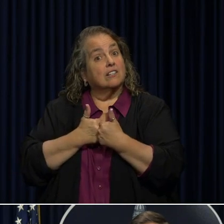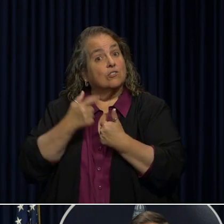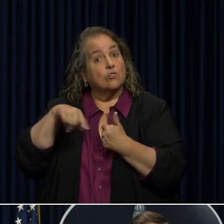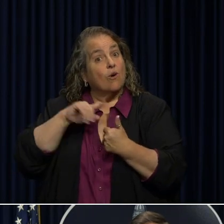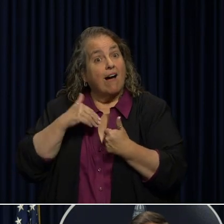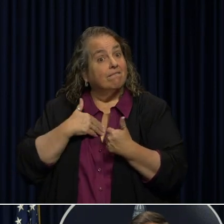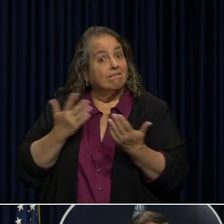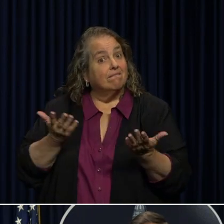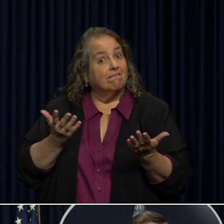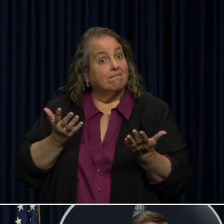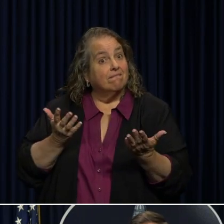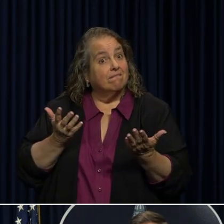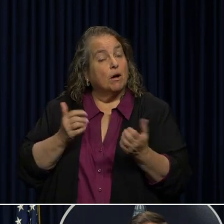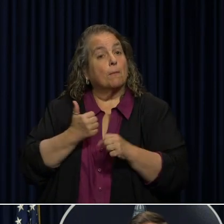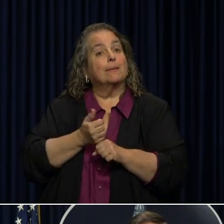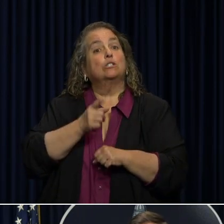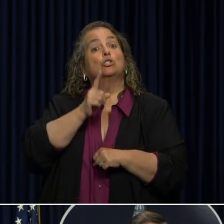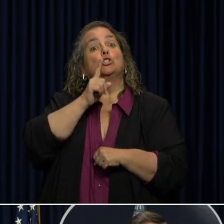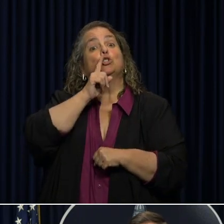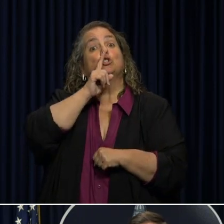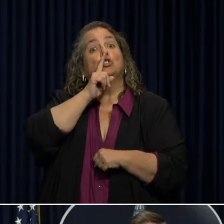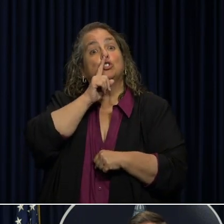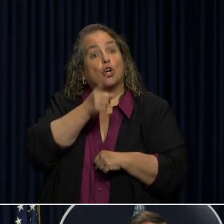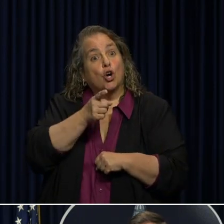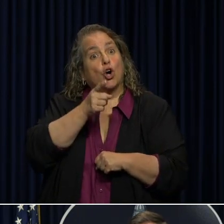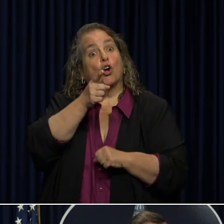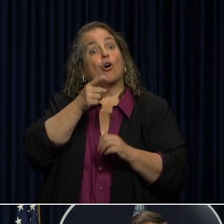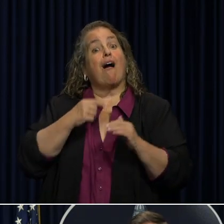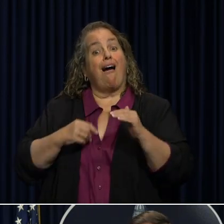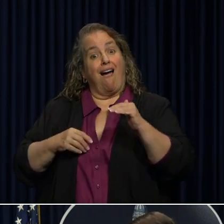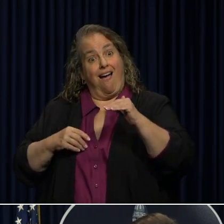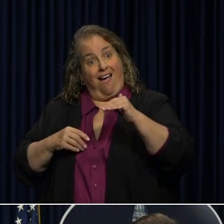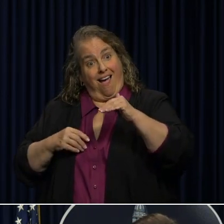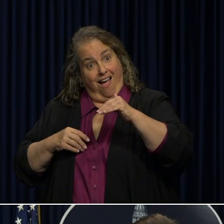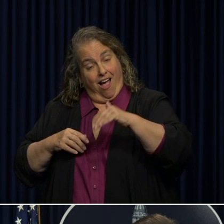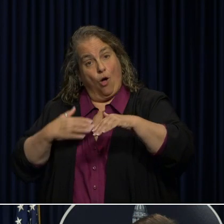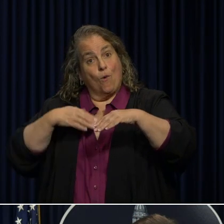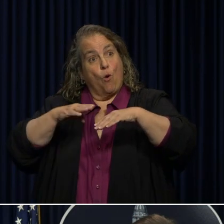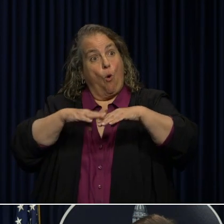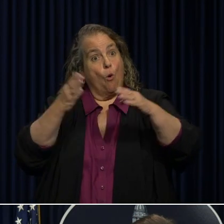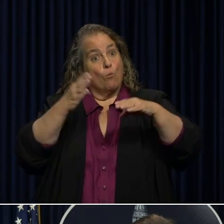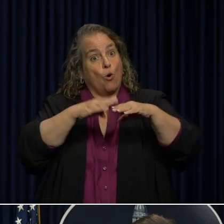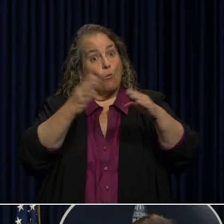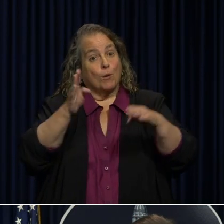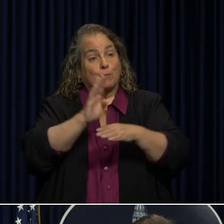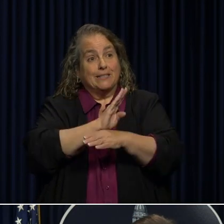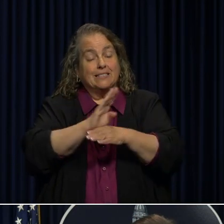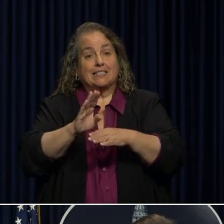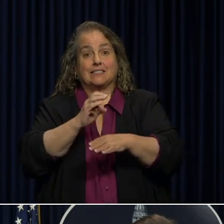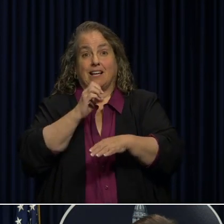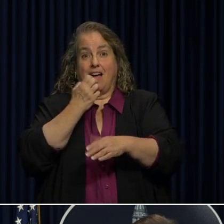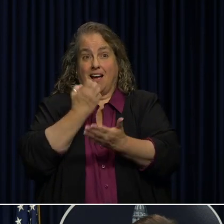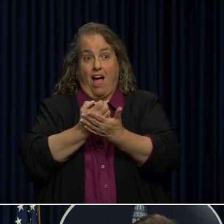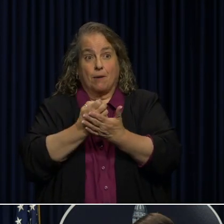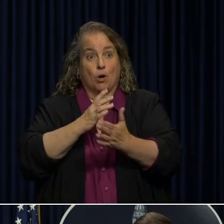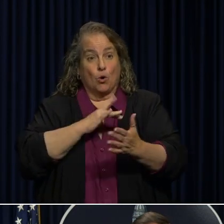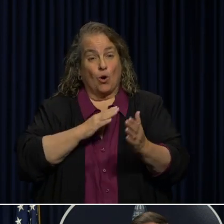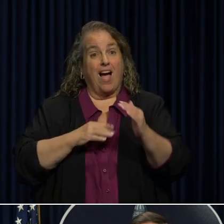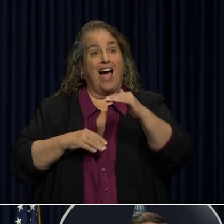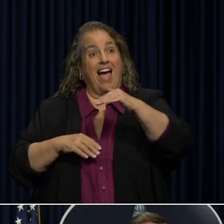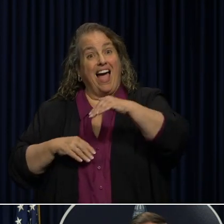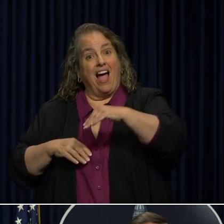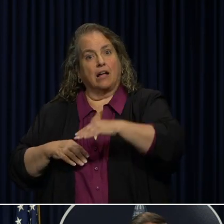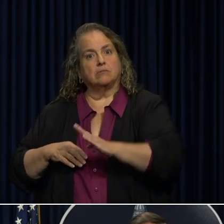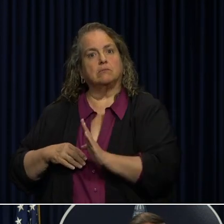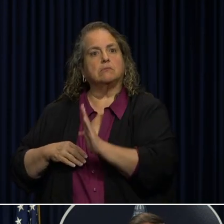have is to make sure that as we start reopening our economy, that we don't have that secondary